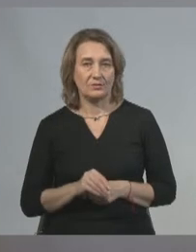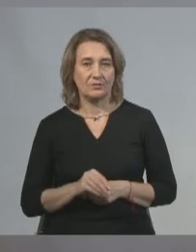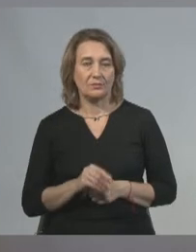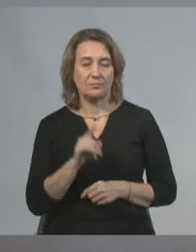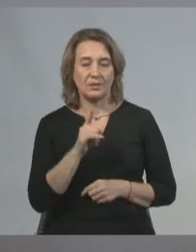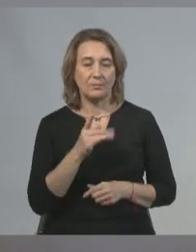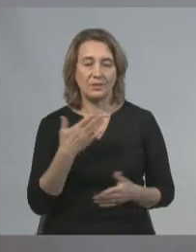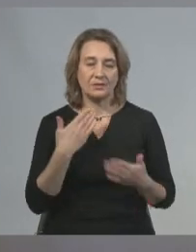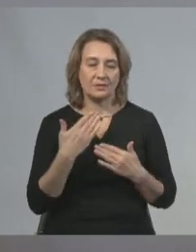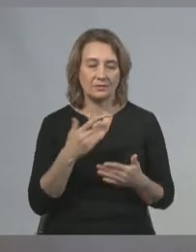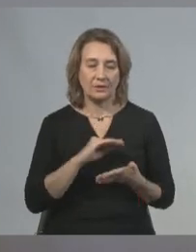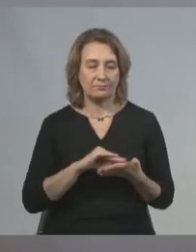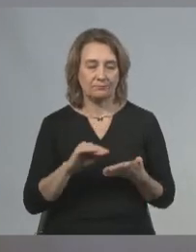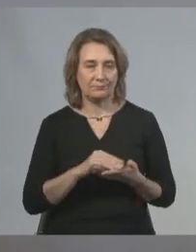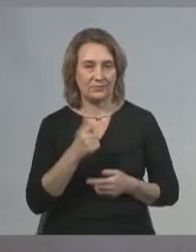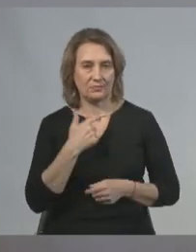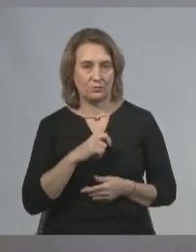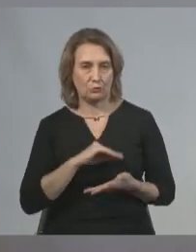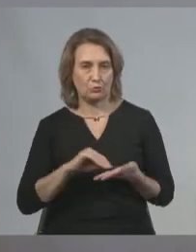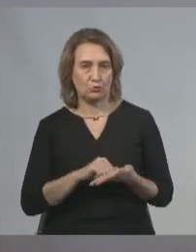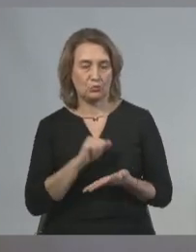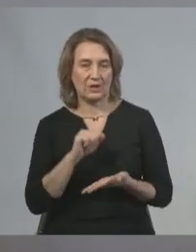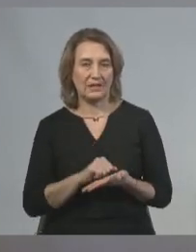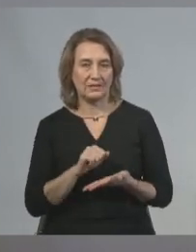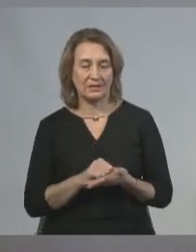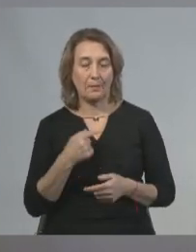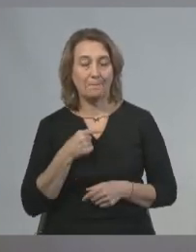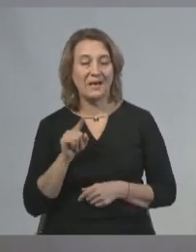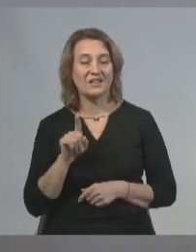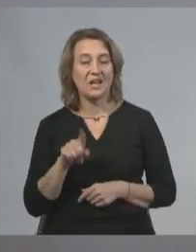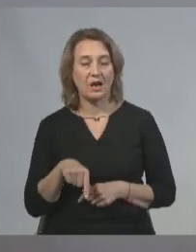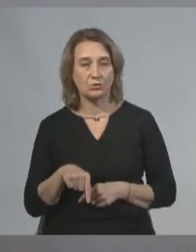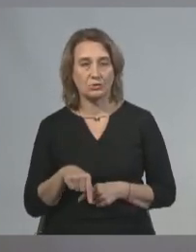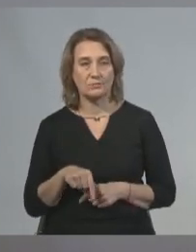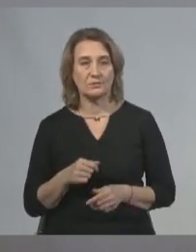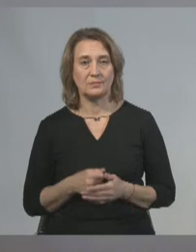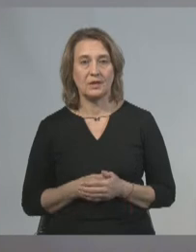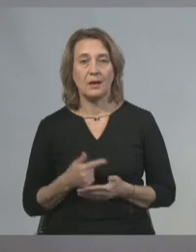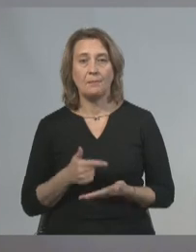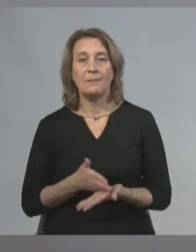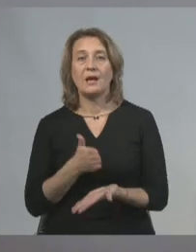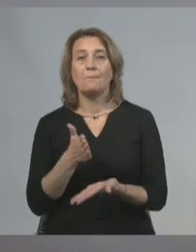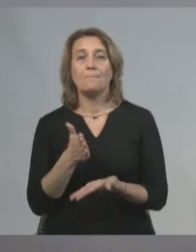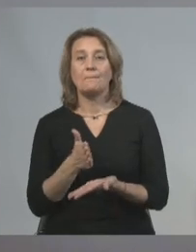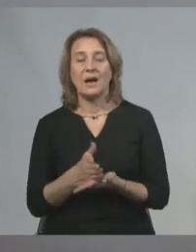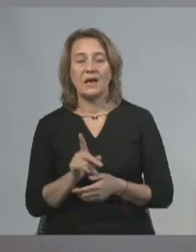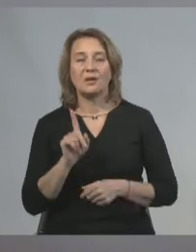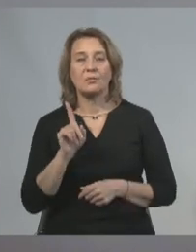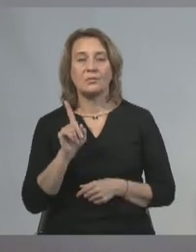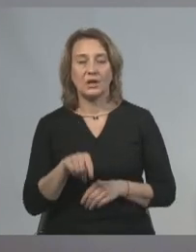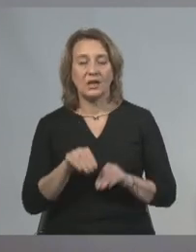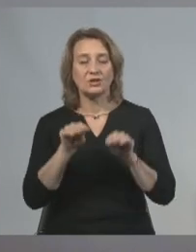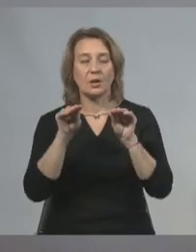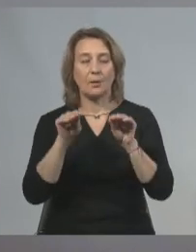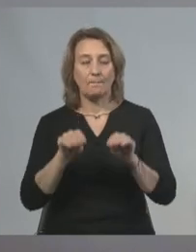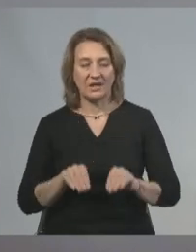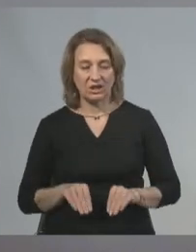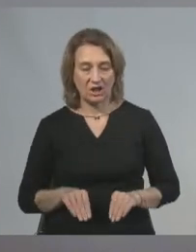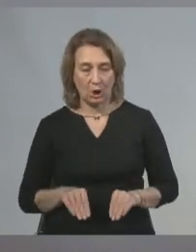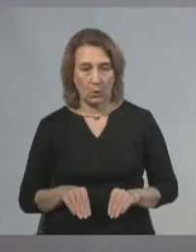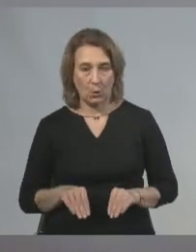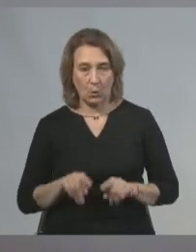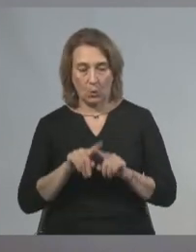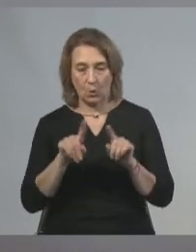zero media network uh we have also strong protocols and editorial guidelines and we should track that story